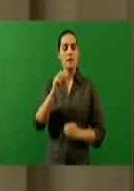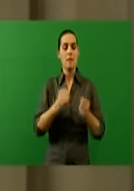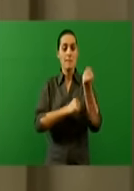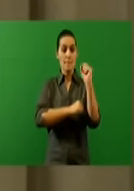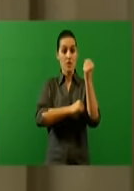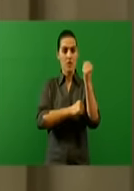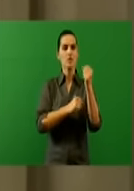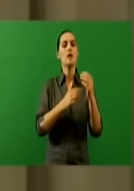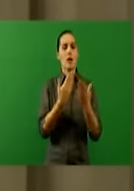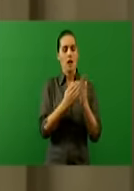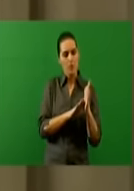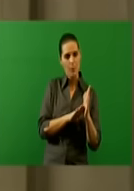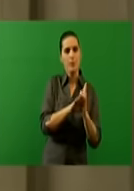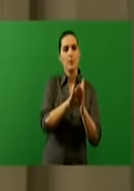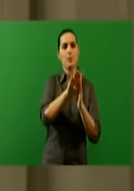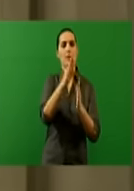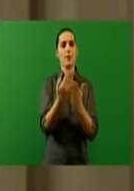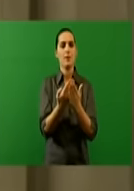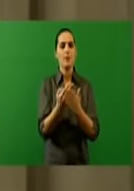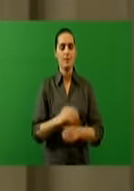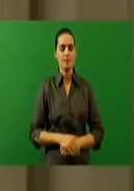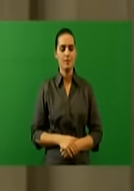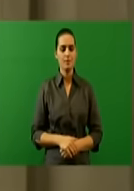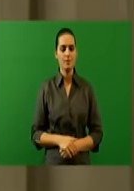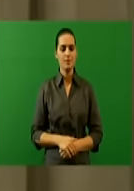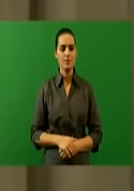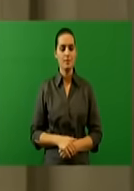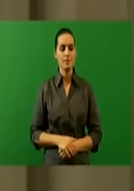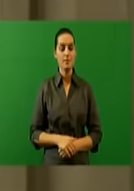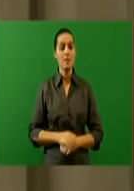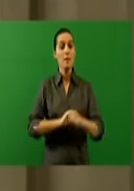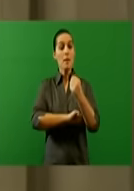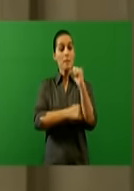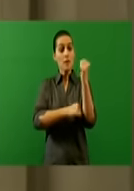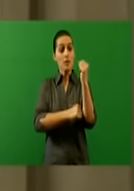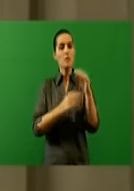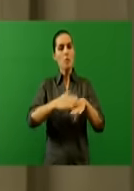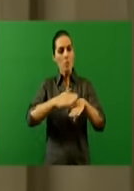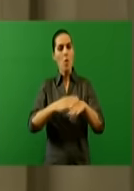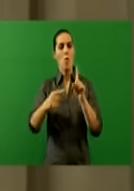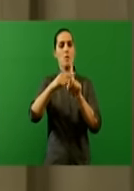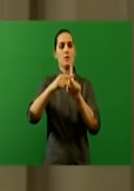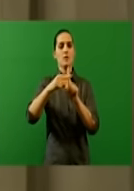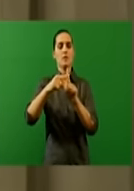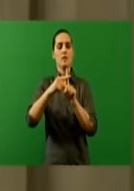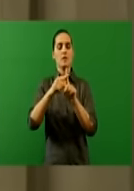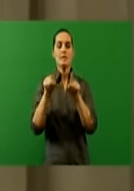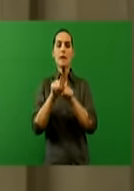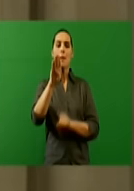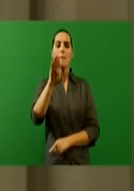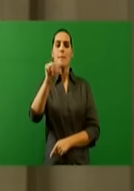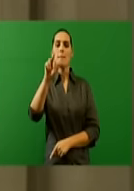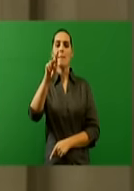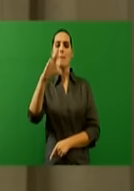positively to growth. The more positive trend in manufacturing is consistent with the Barclays PMI, which has